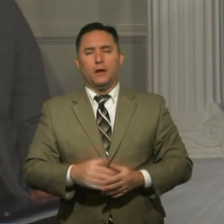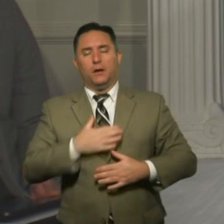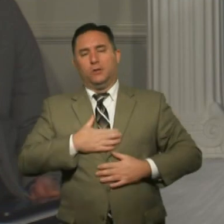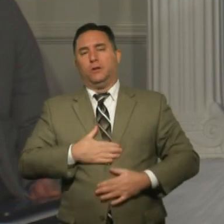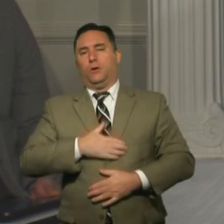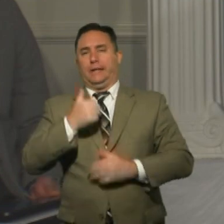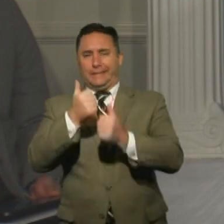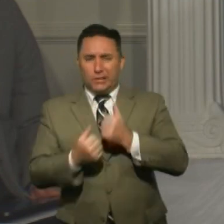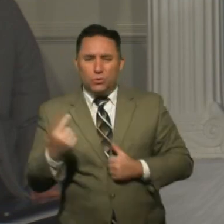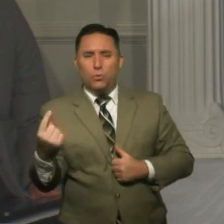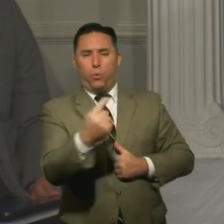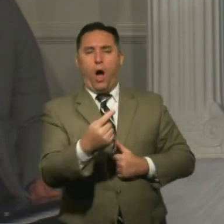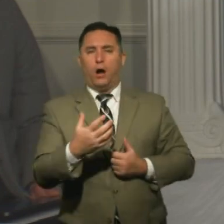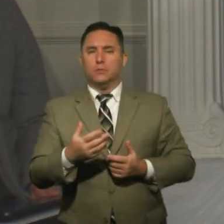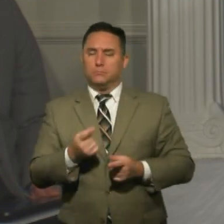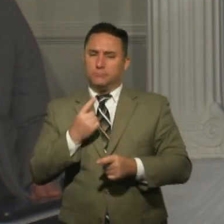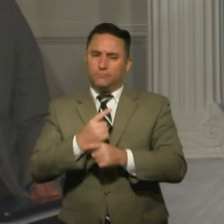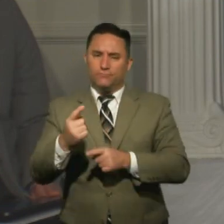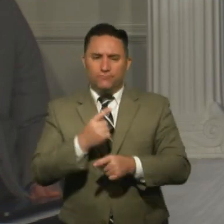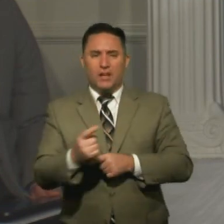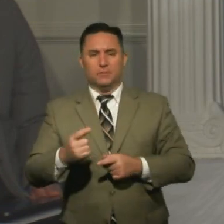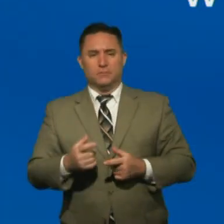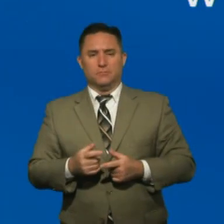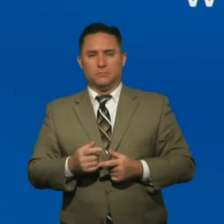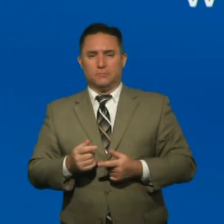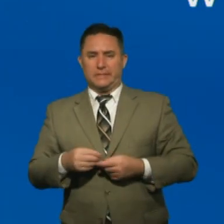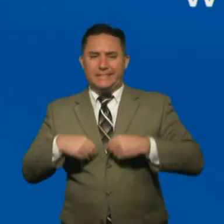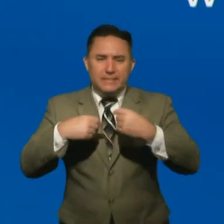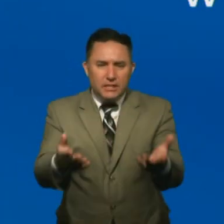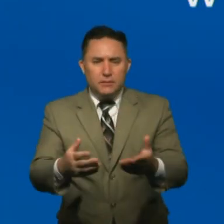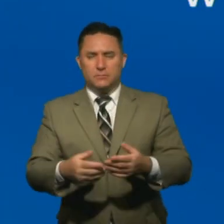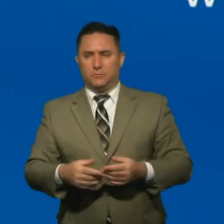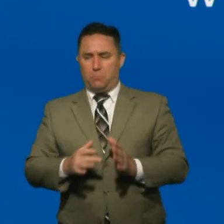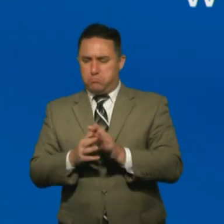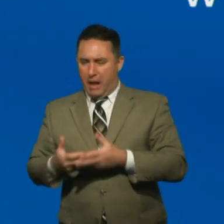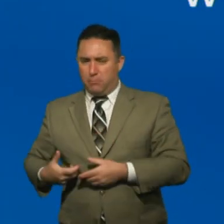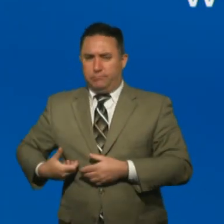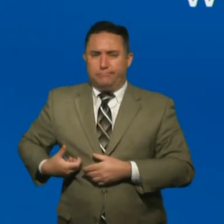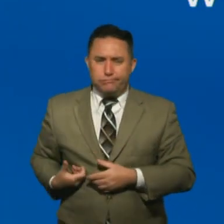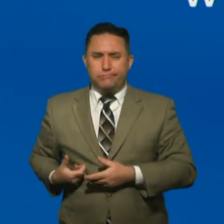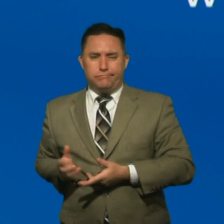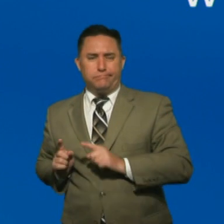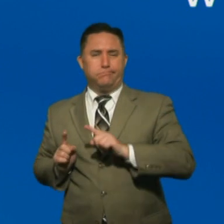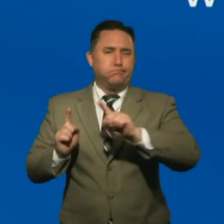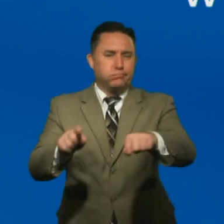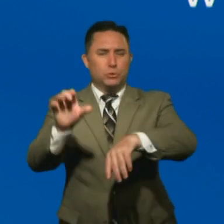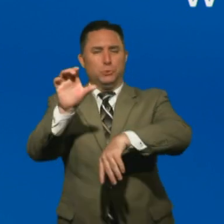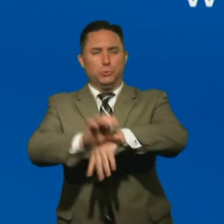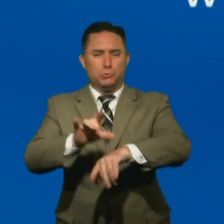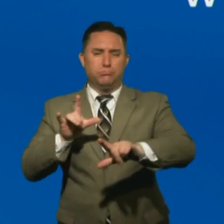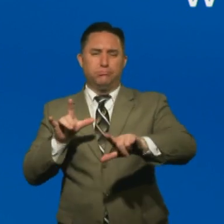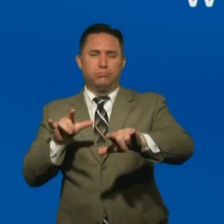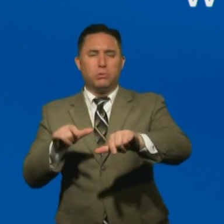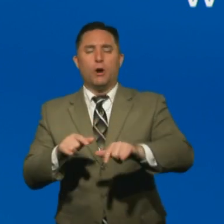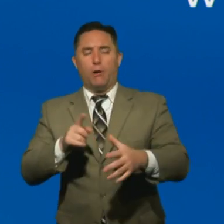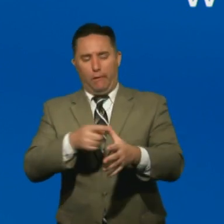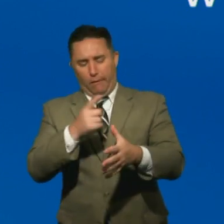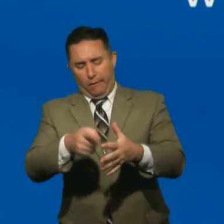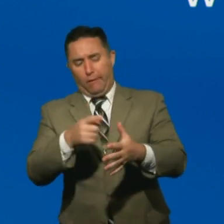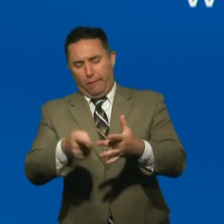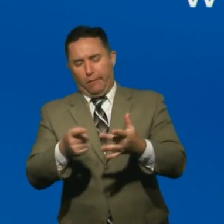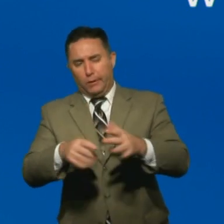appreciate each one of you that gives faithfully and carries your Bible and attends church when you can and does all those things that you can do